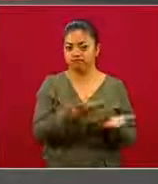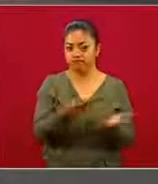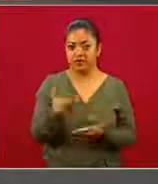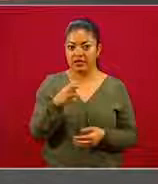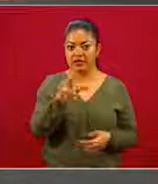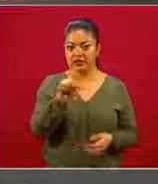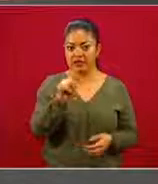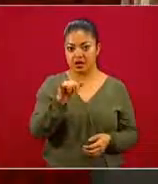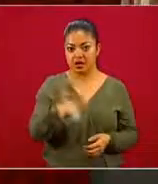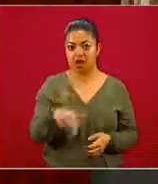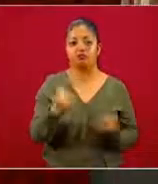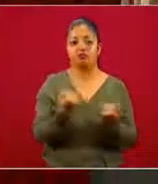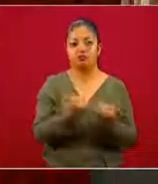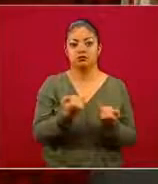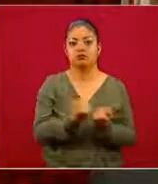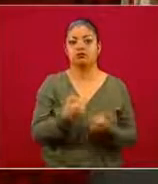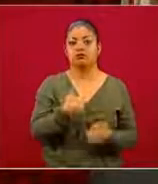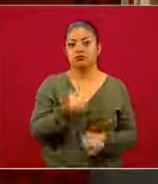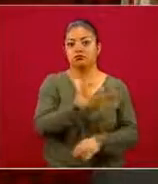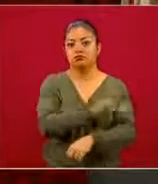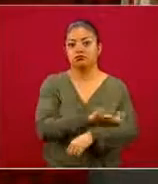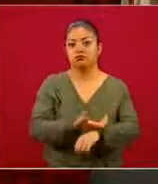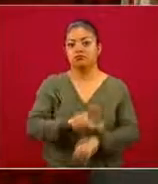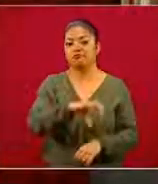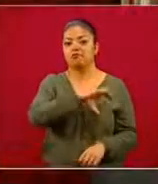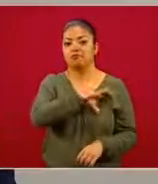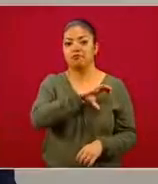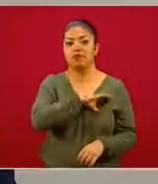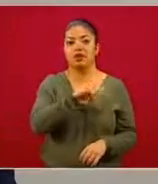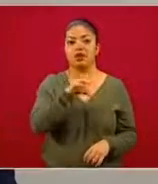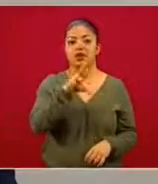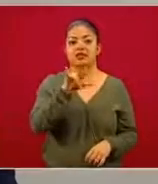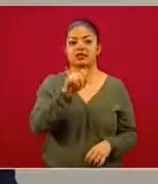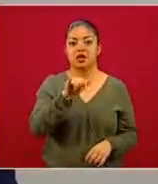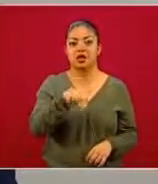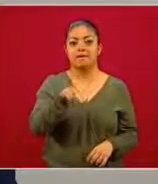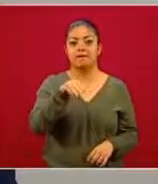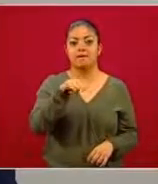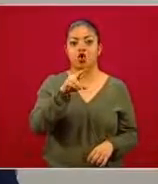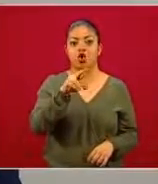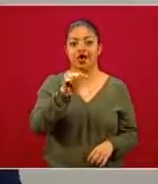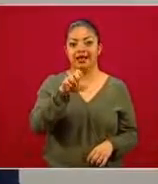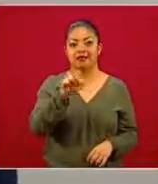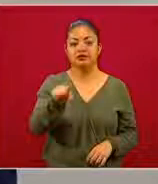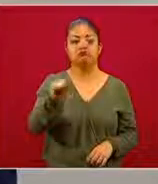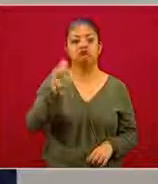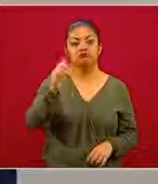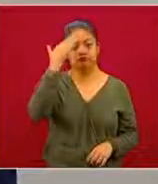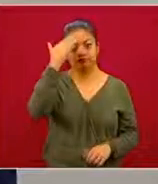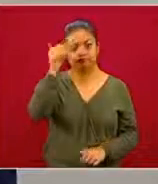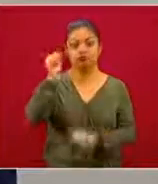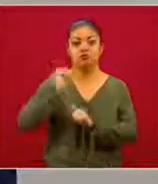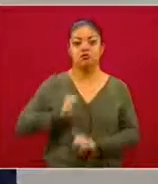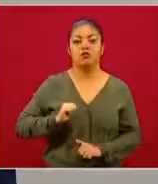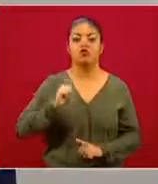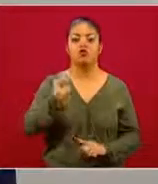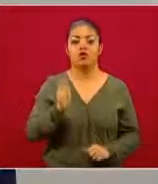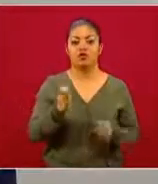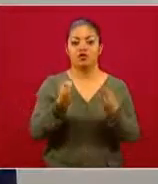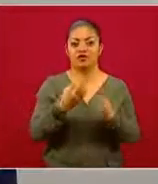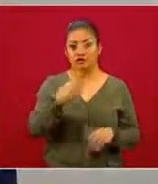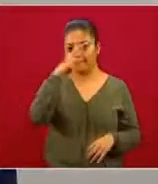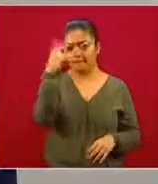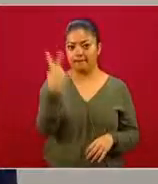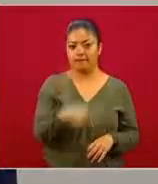Mexico. Y también Welcome, nuestro querido amigo y Christian. compañero And we also have our Cristian very Morales dear Furiman, friend, quien es el Christian titular Morales de la Furiman, oficina en and México he